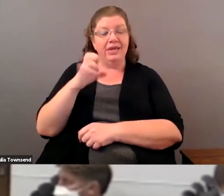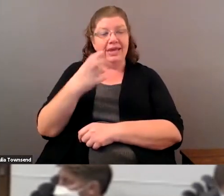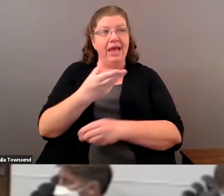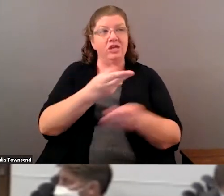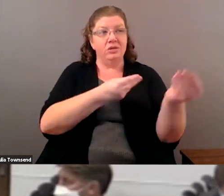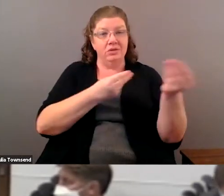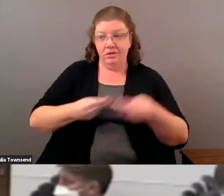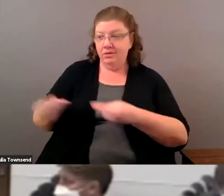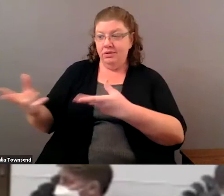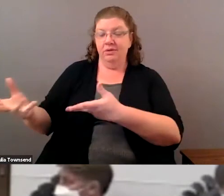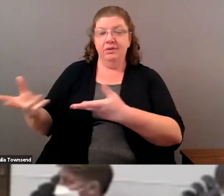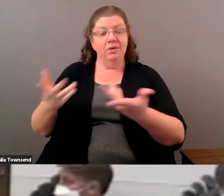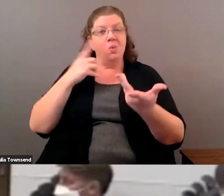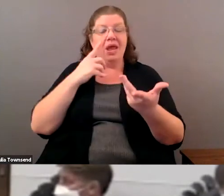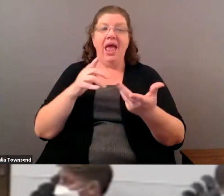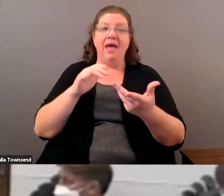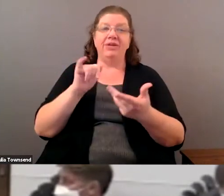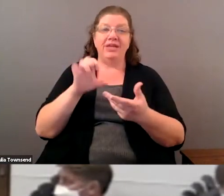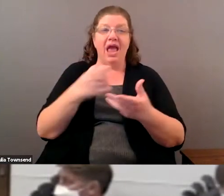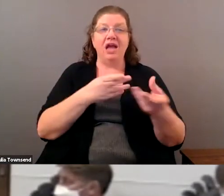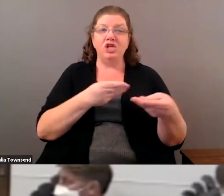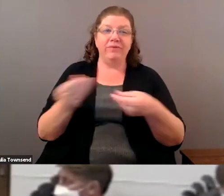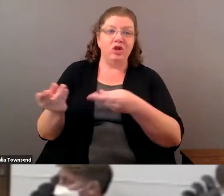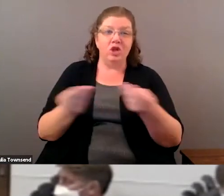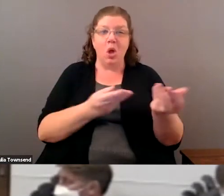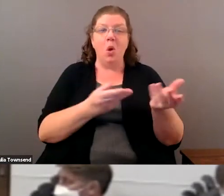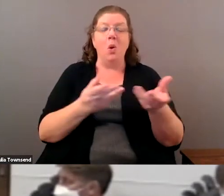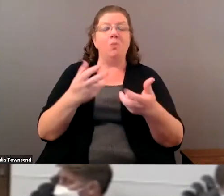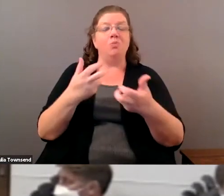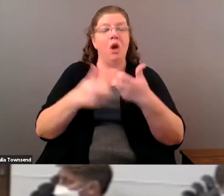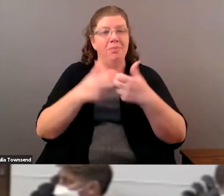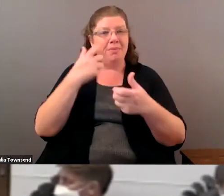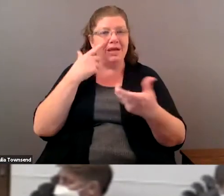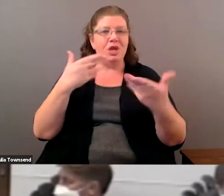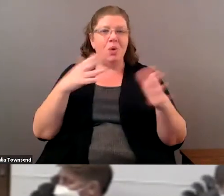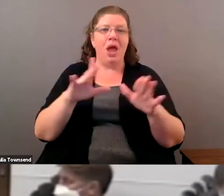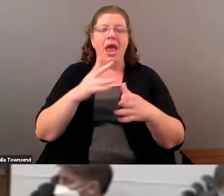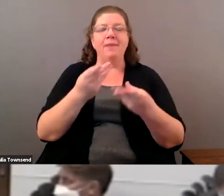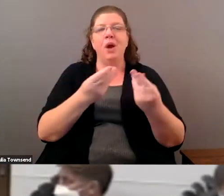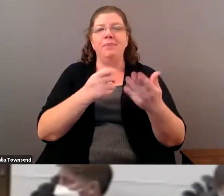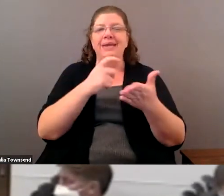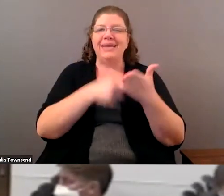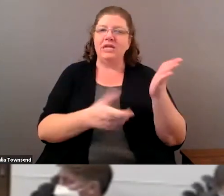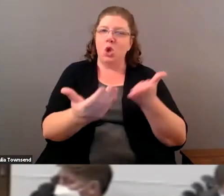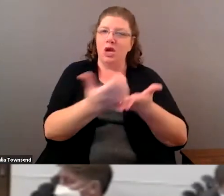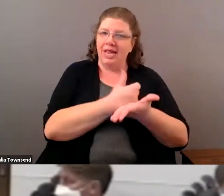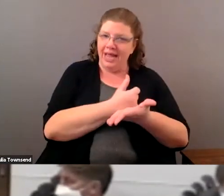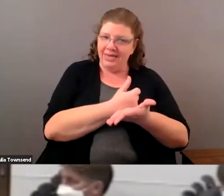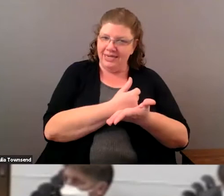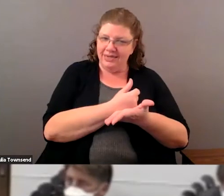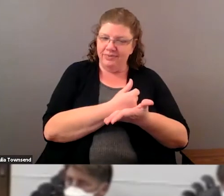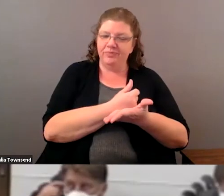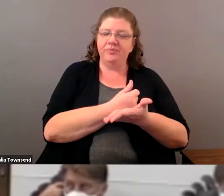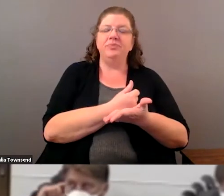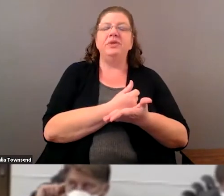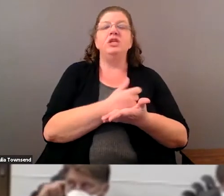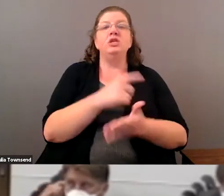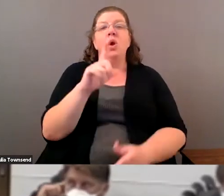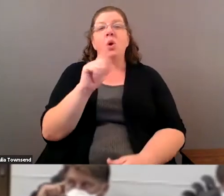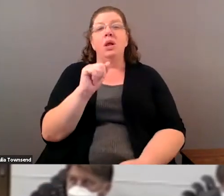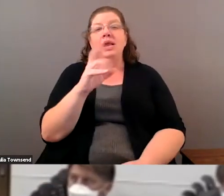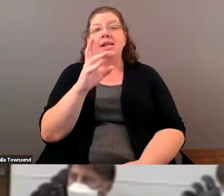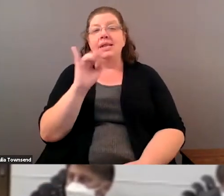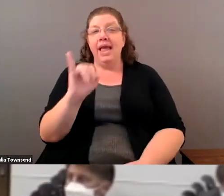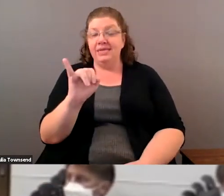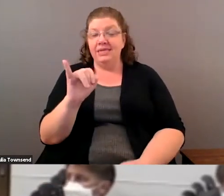We have cash flow problems just because of the way the property taxes come in. So Lacey is with us, the